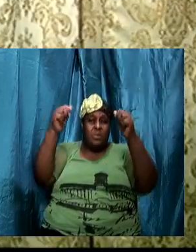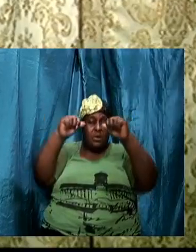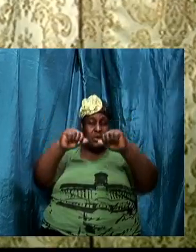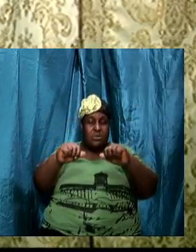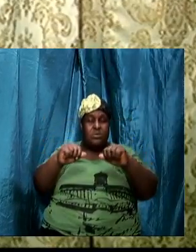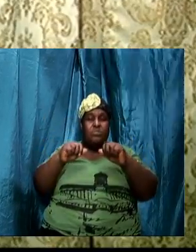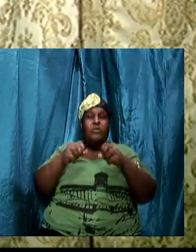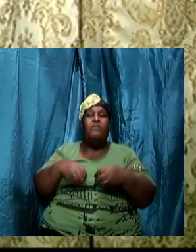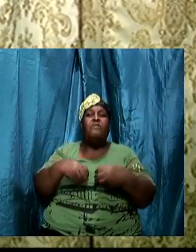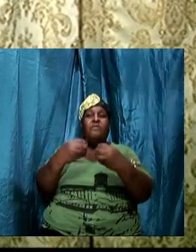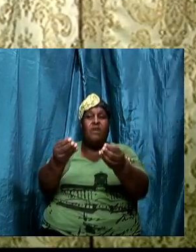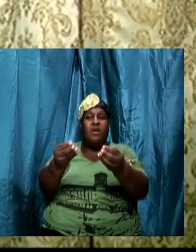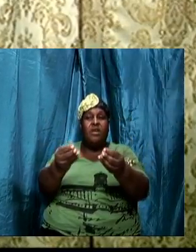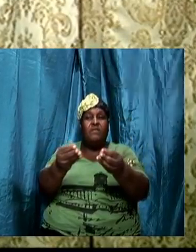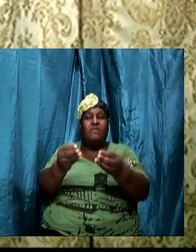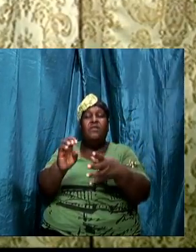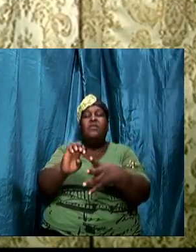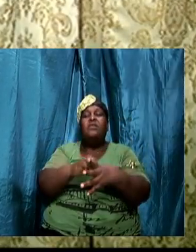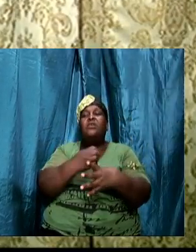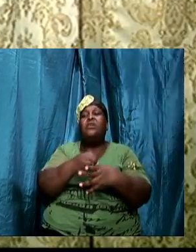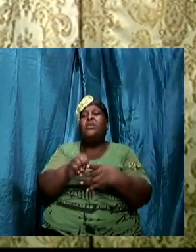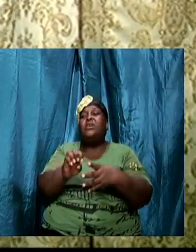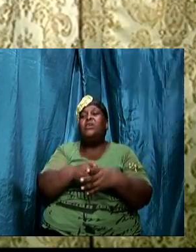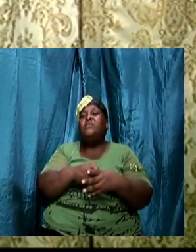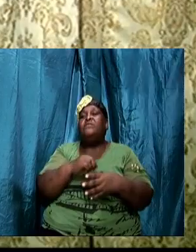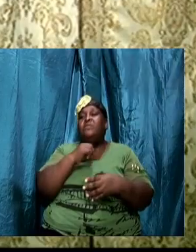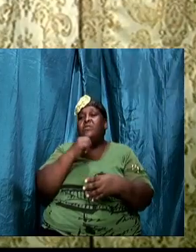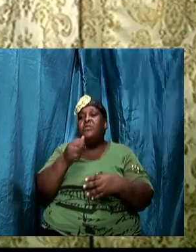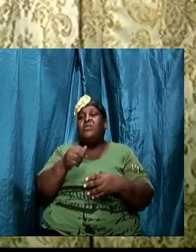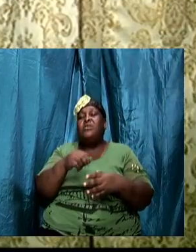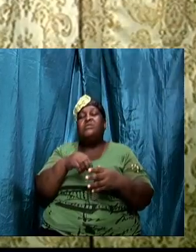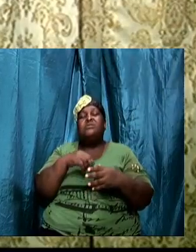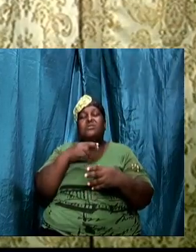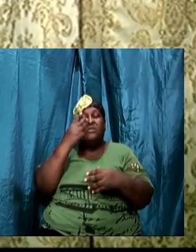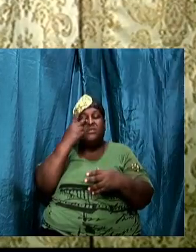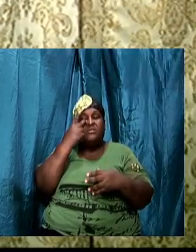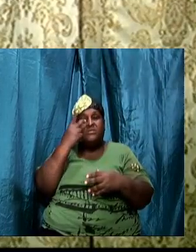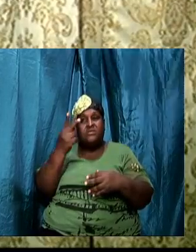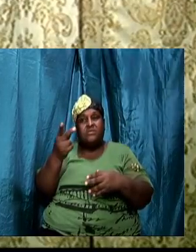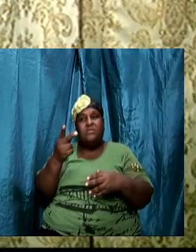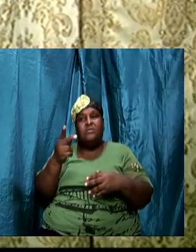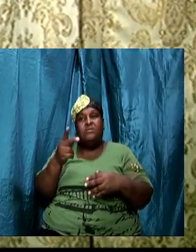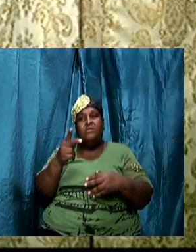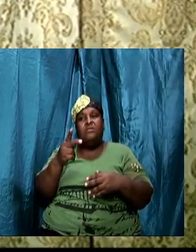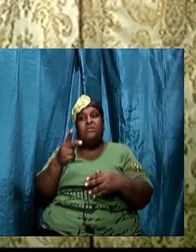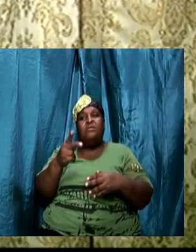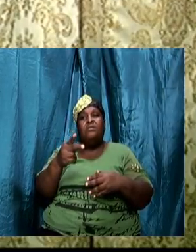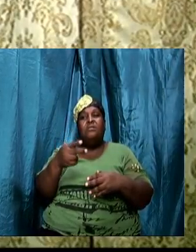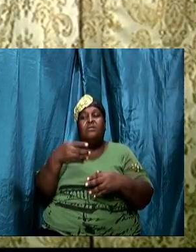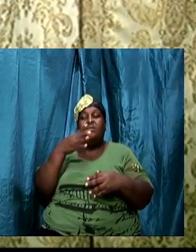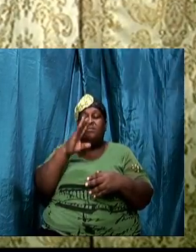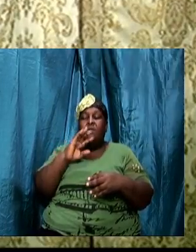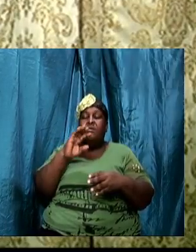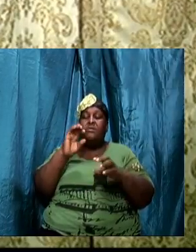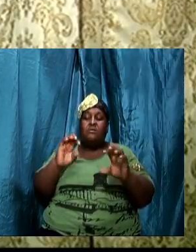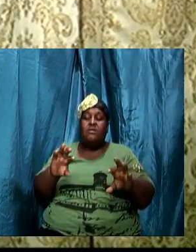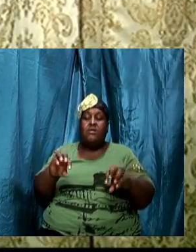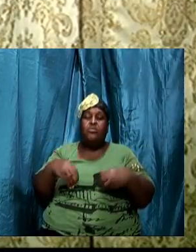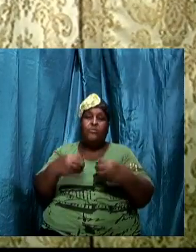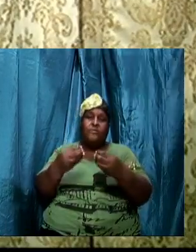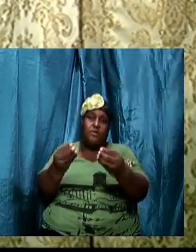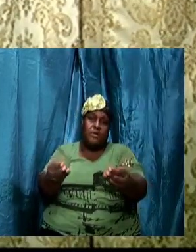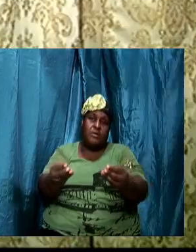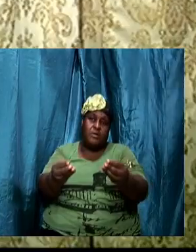there seemed to be the absence of a particular thing. He can make a way and provide. And so